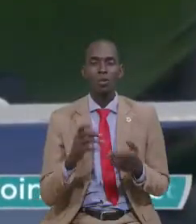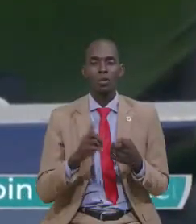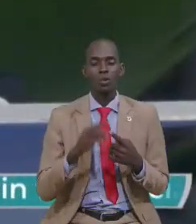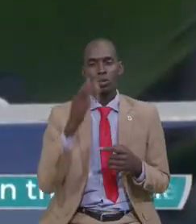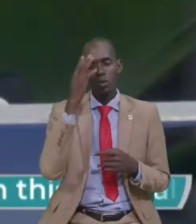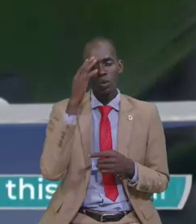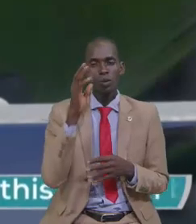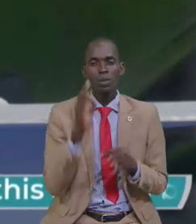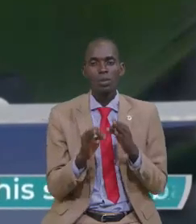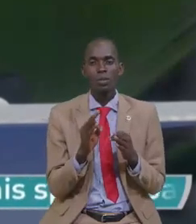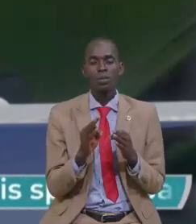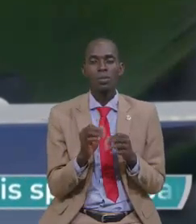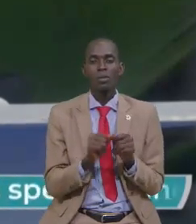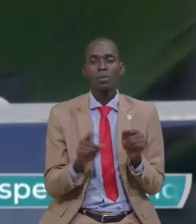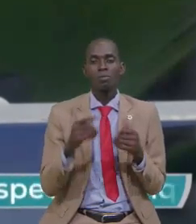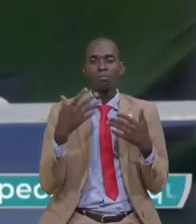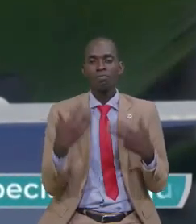see it.